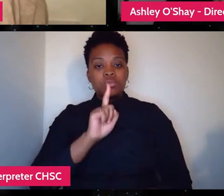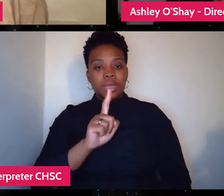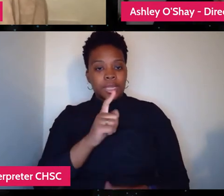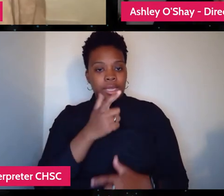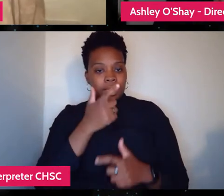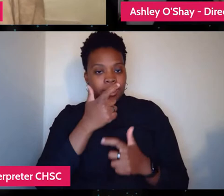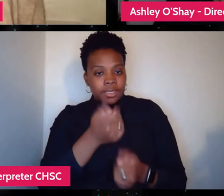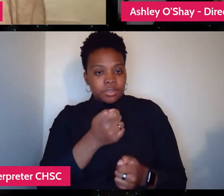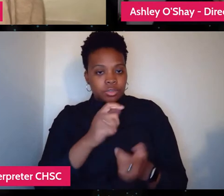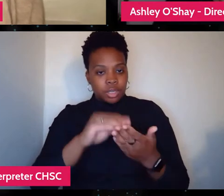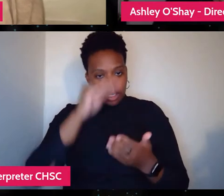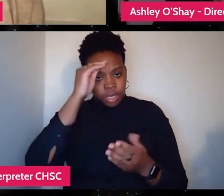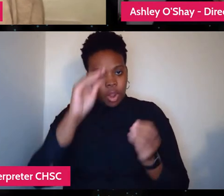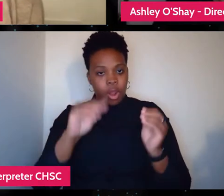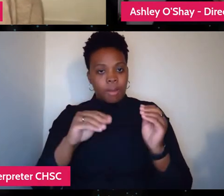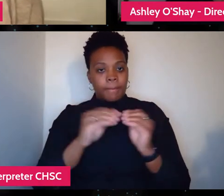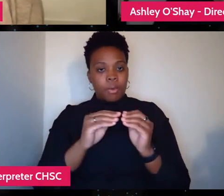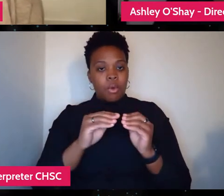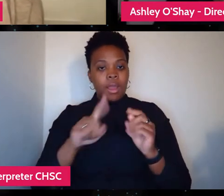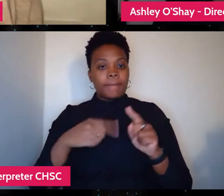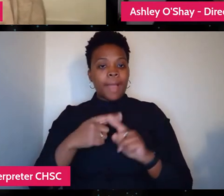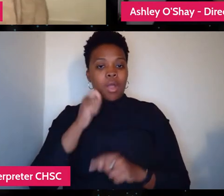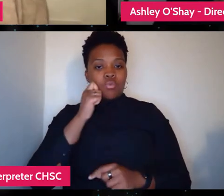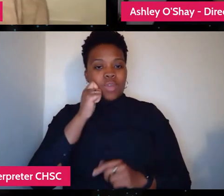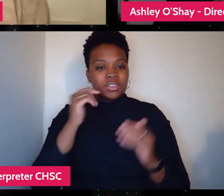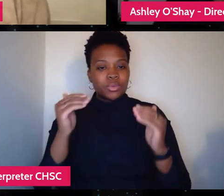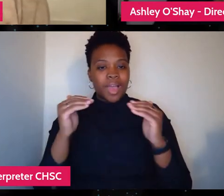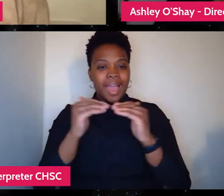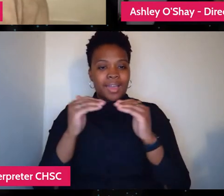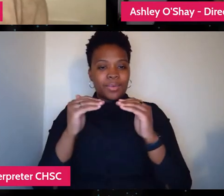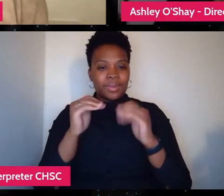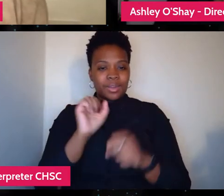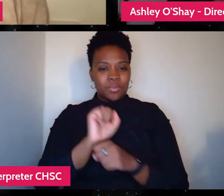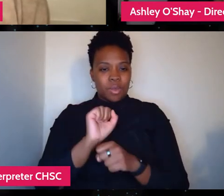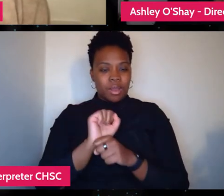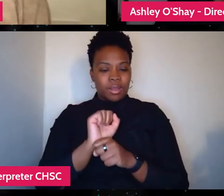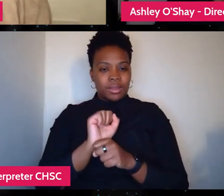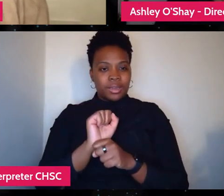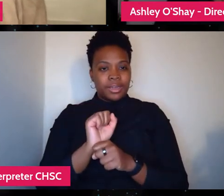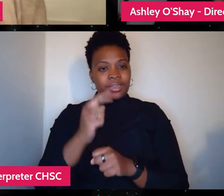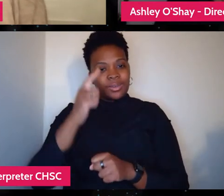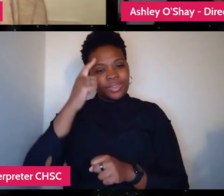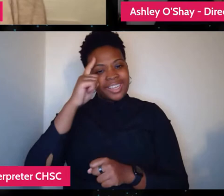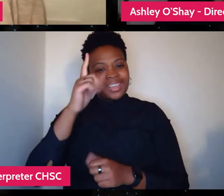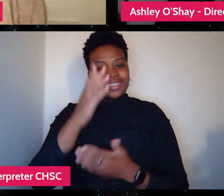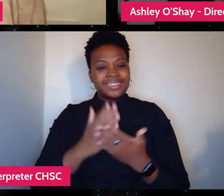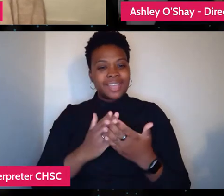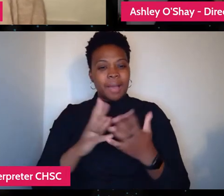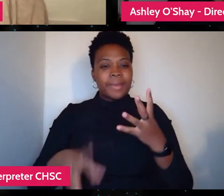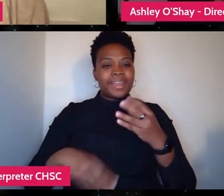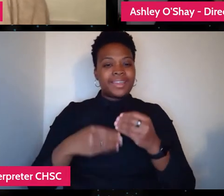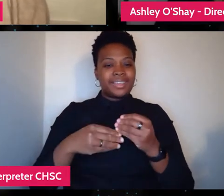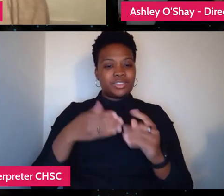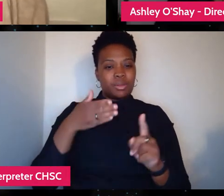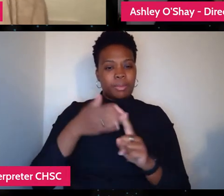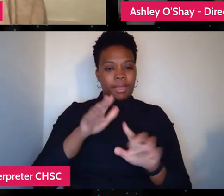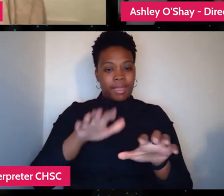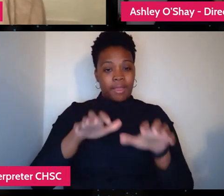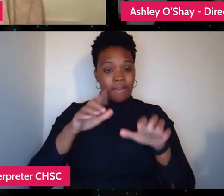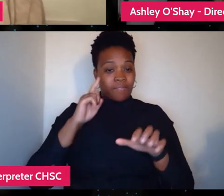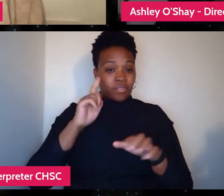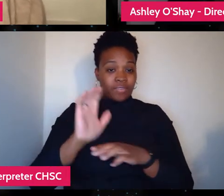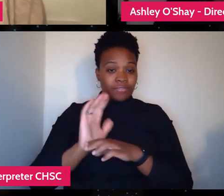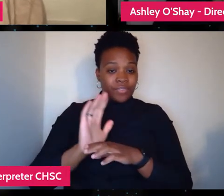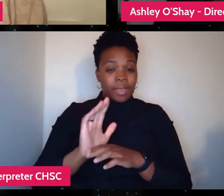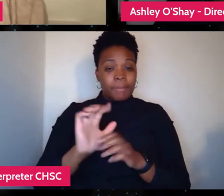learning more about racial equity work. So I was curious, mm-hmm. what you think some of the additional primary audiences for the film are, and